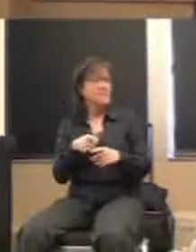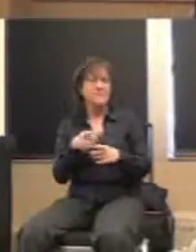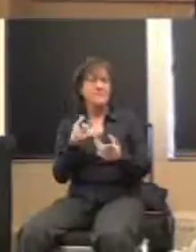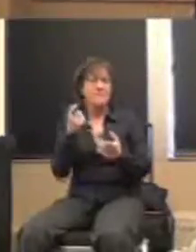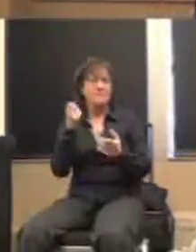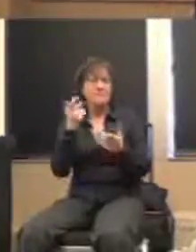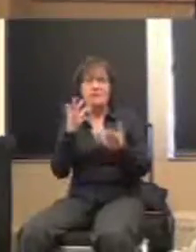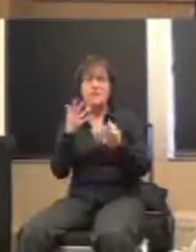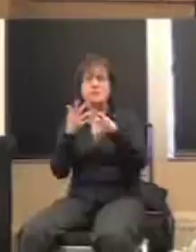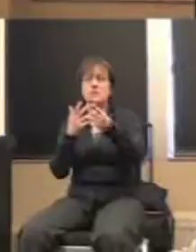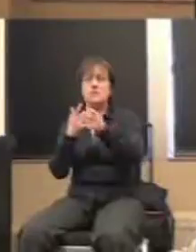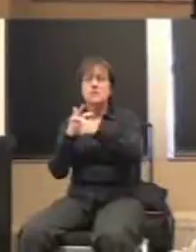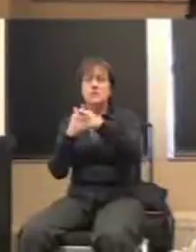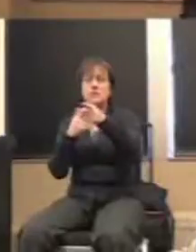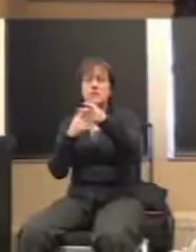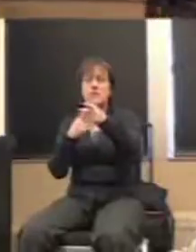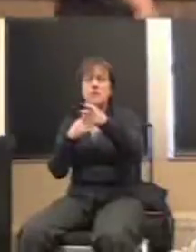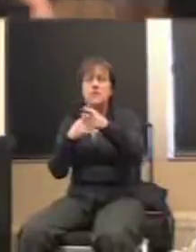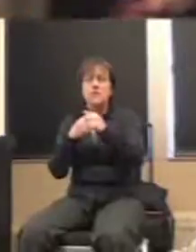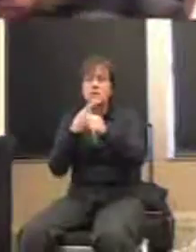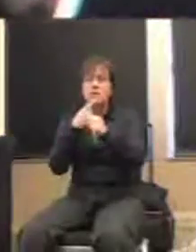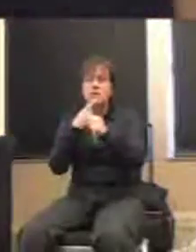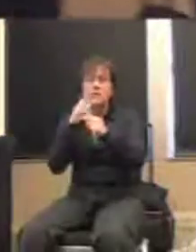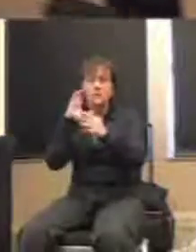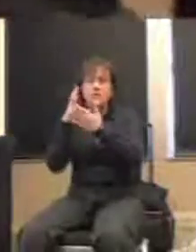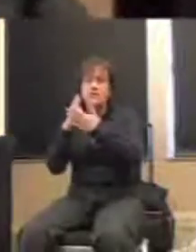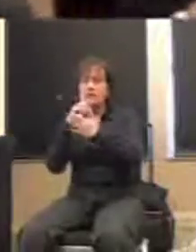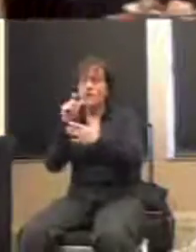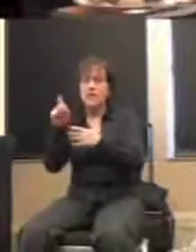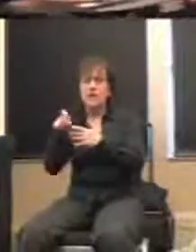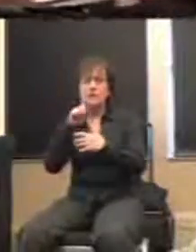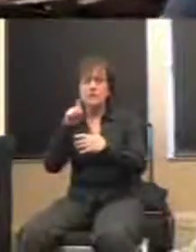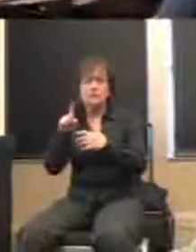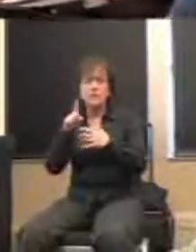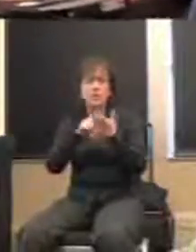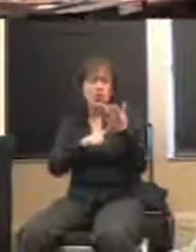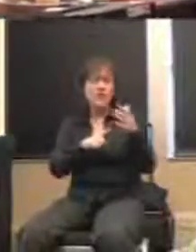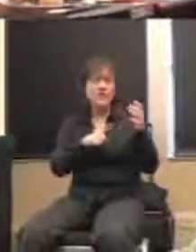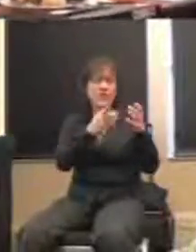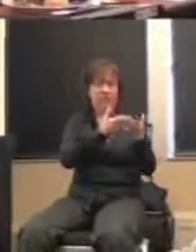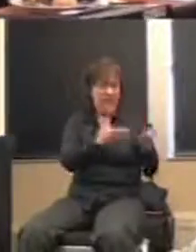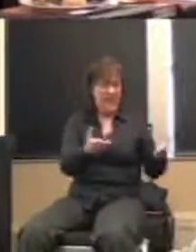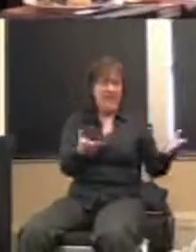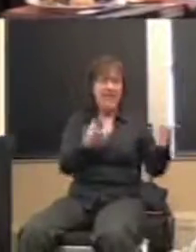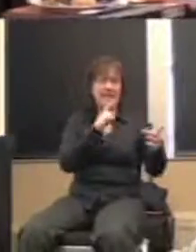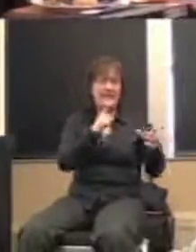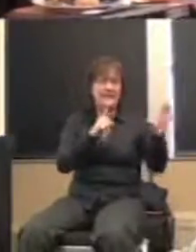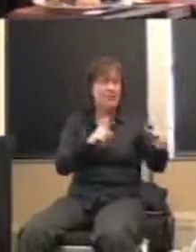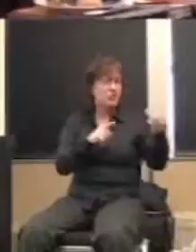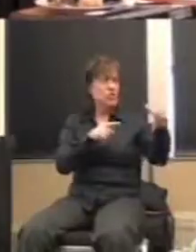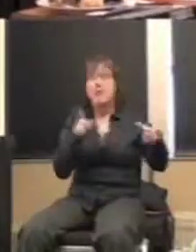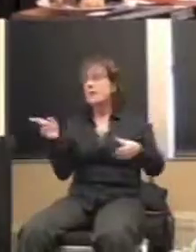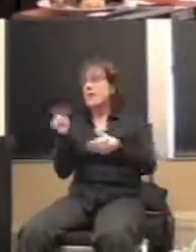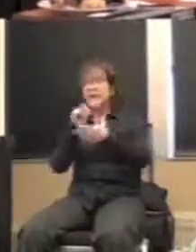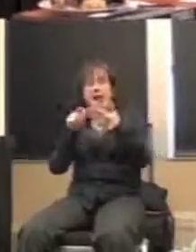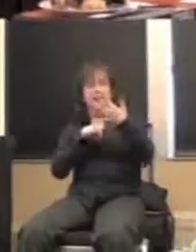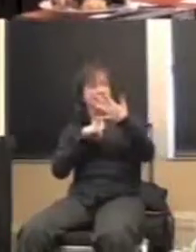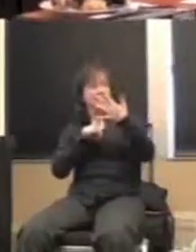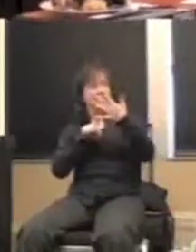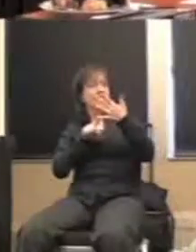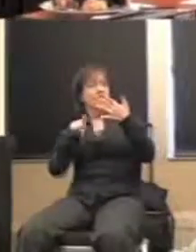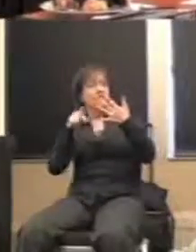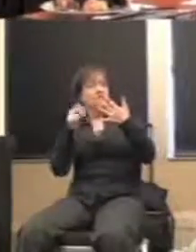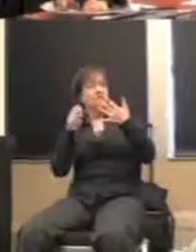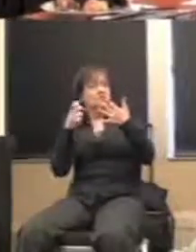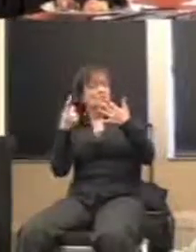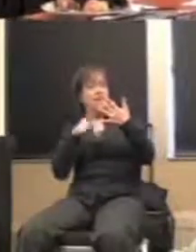ahead. But you said the picture doesn't have to be what this is Not in phase one. right now, because we're just learning that.